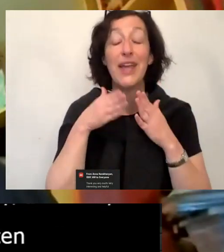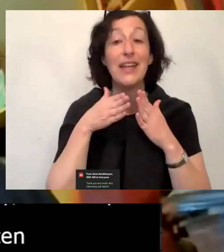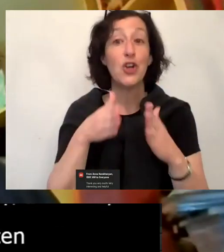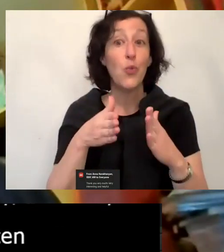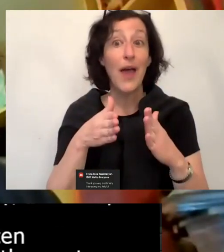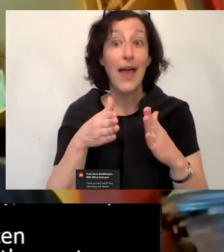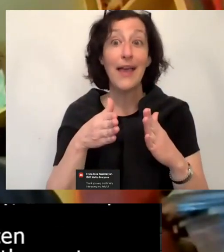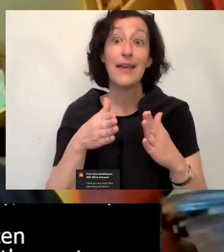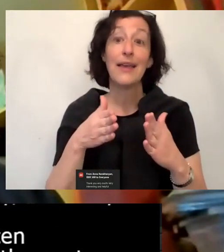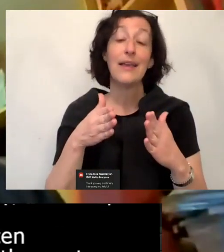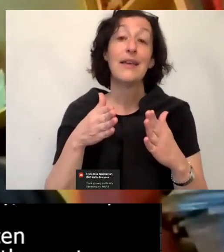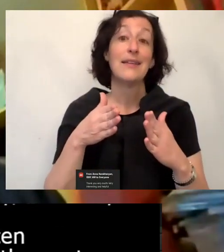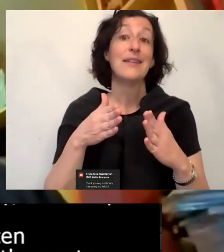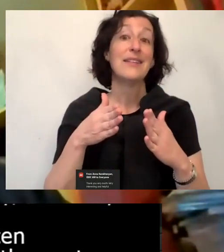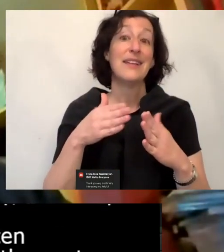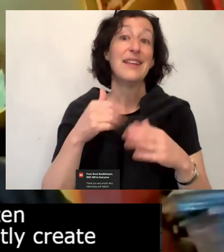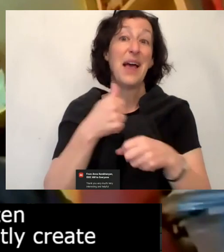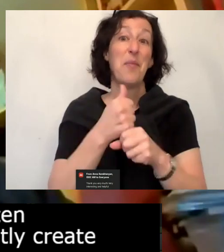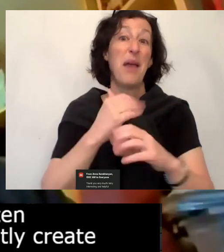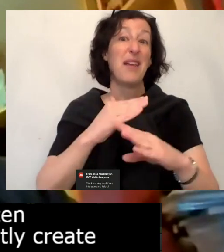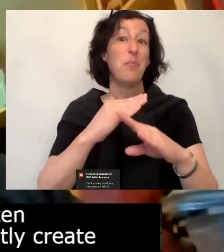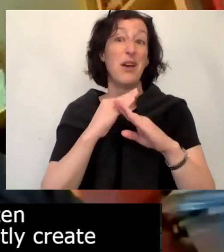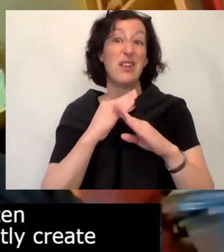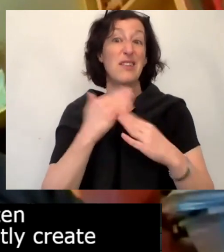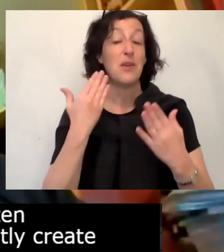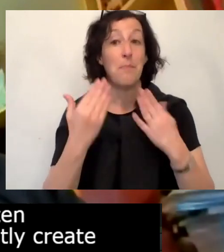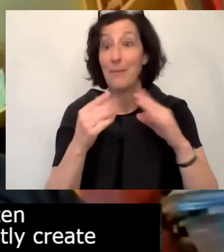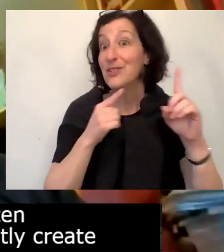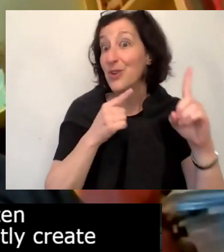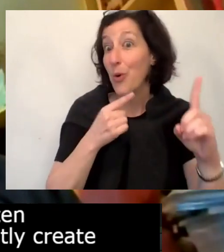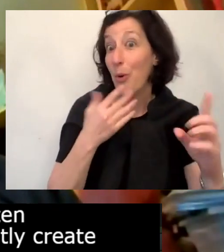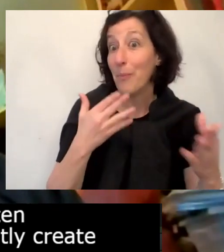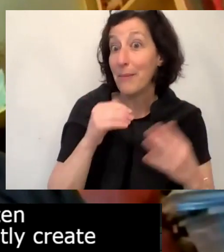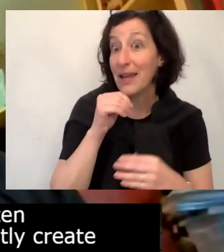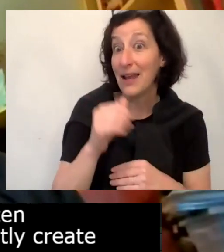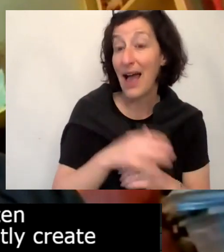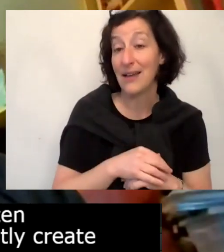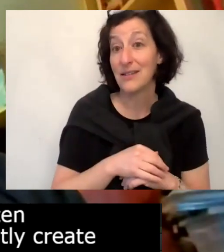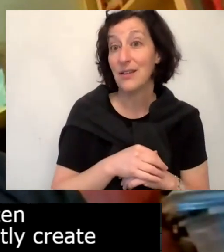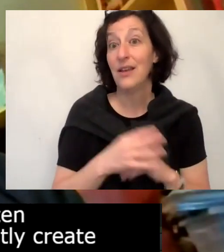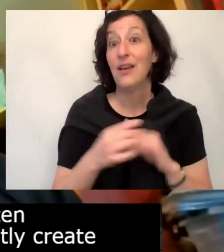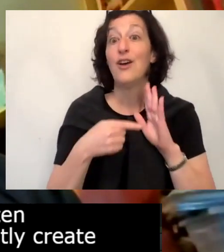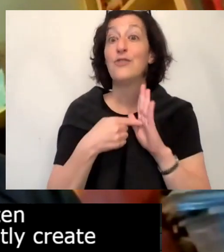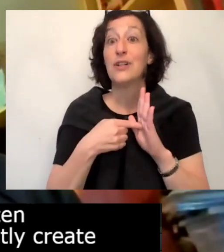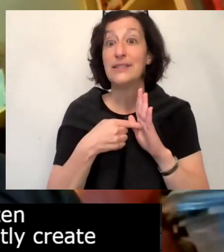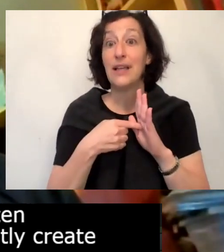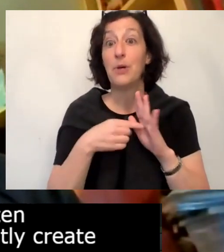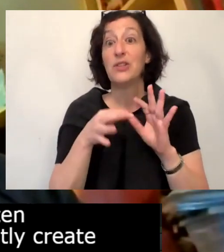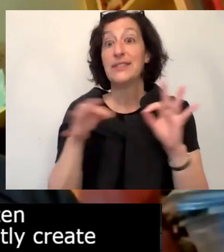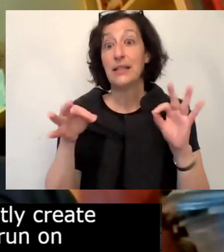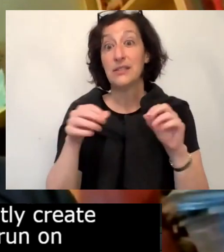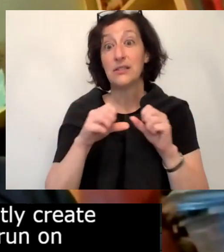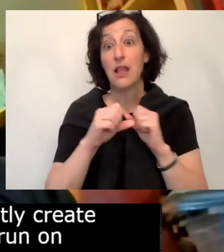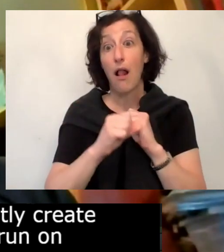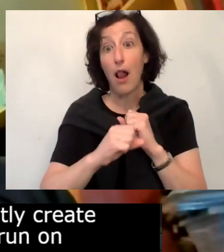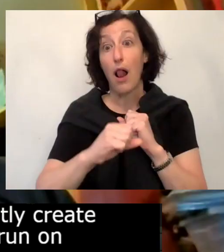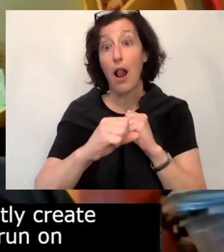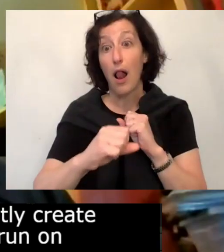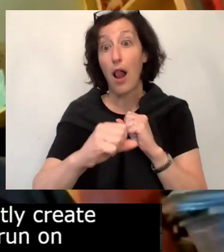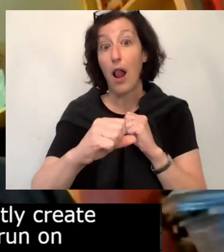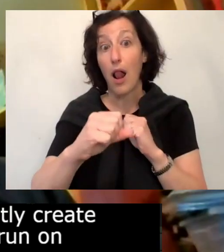barriers, such as the use of legal Latin, the use of run-on sentences, the use of huge